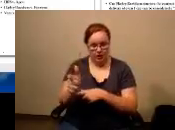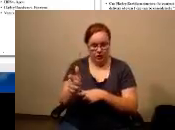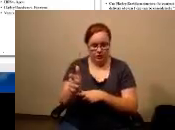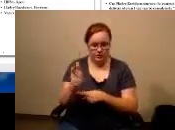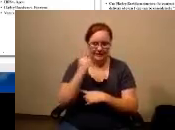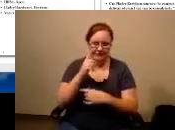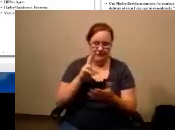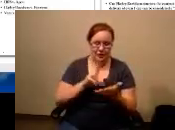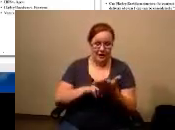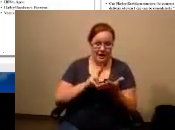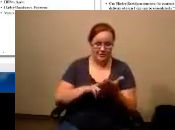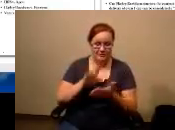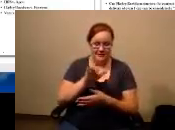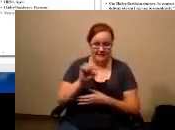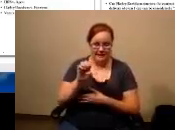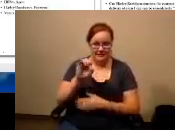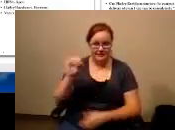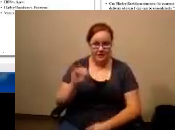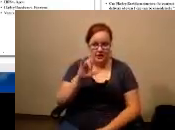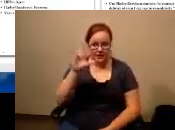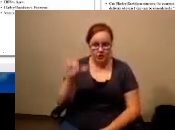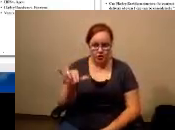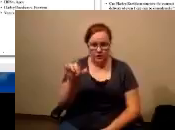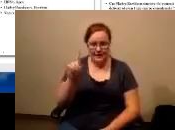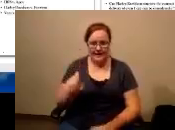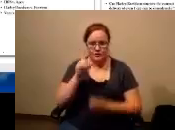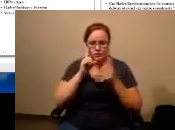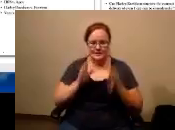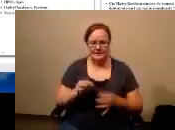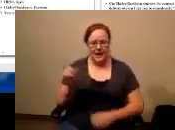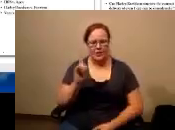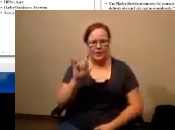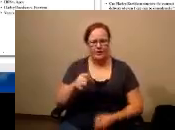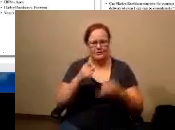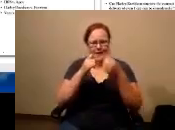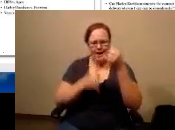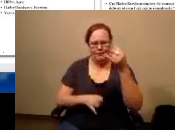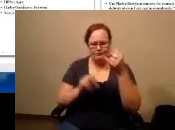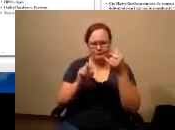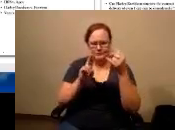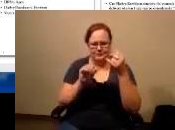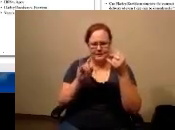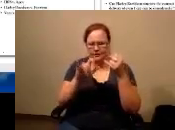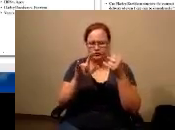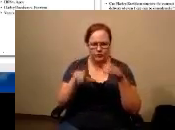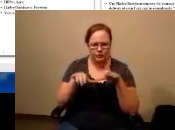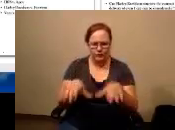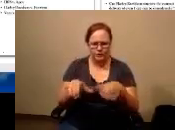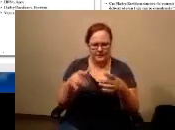it's the jury that has to decide where that line is. The reason it's not,